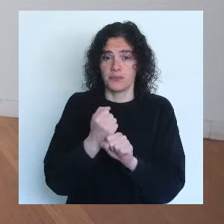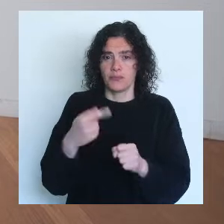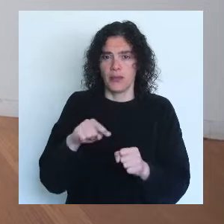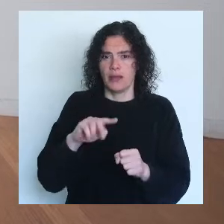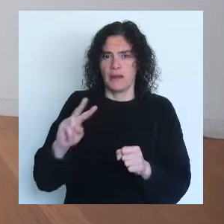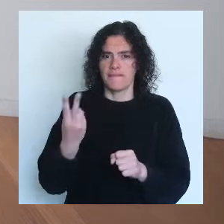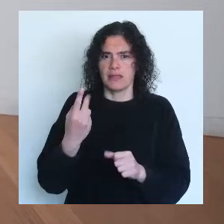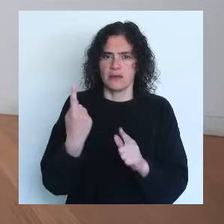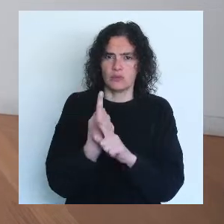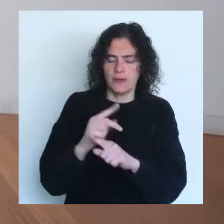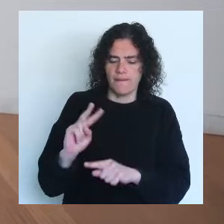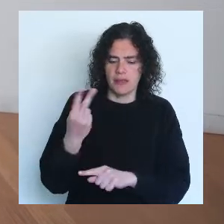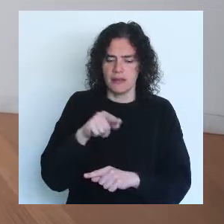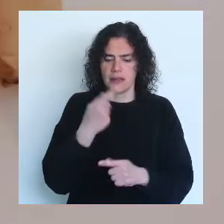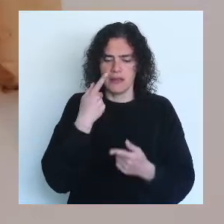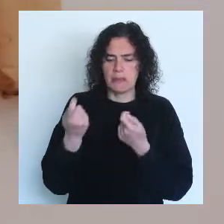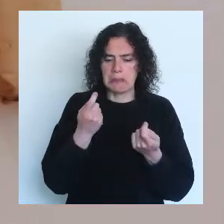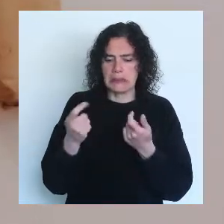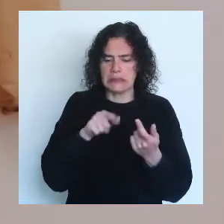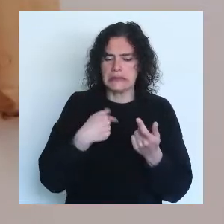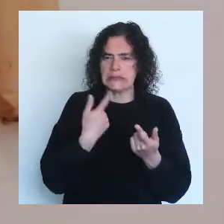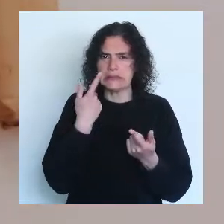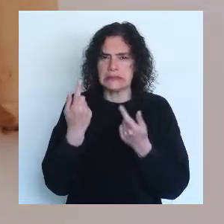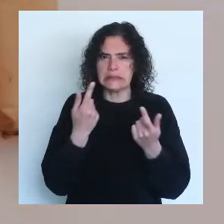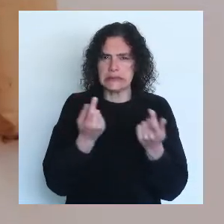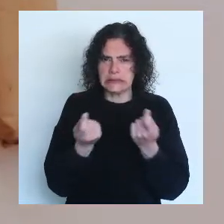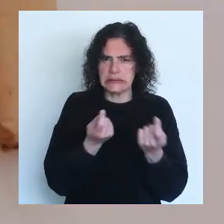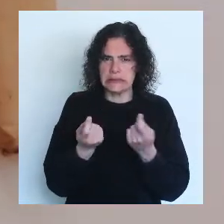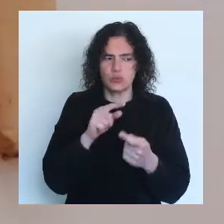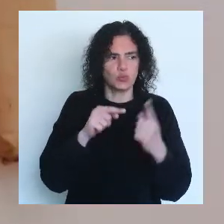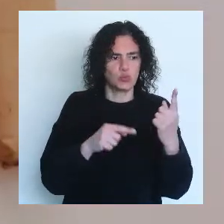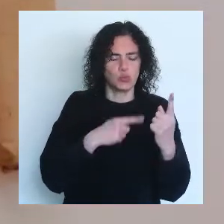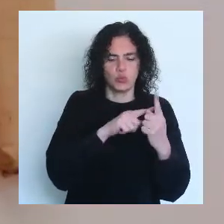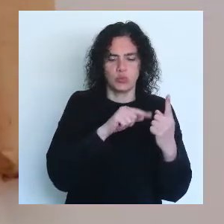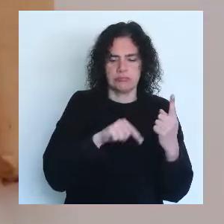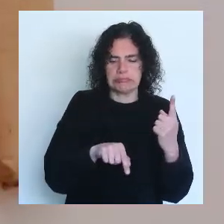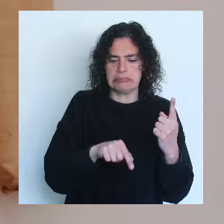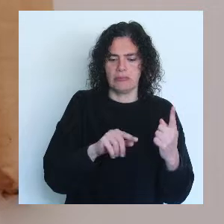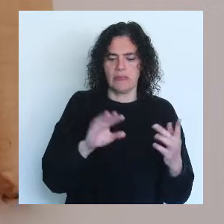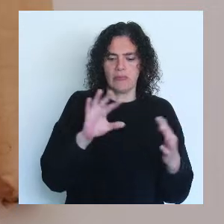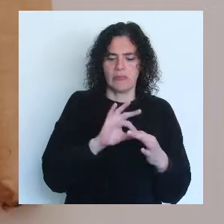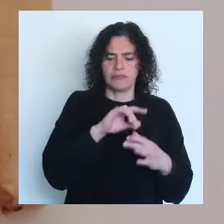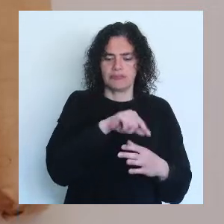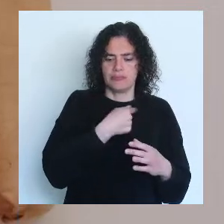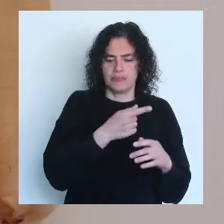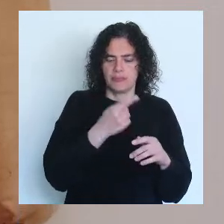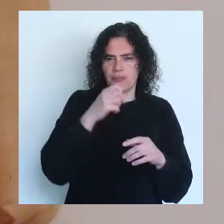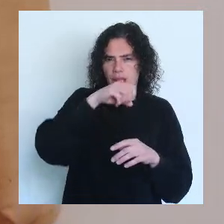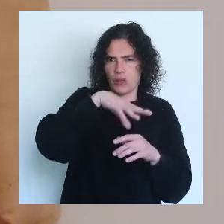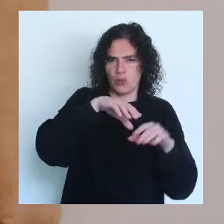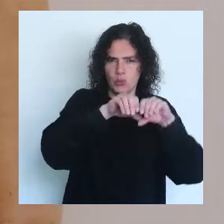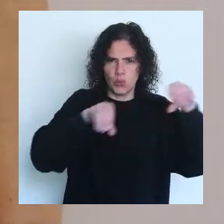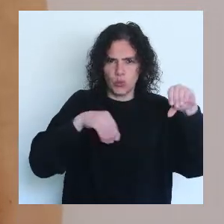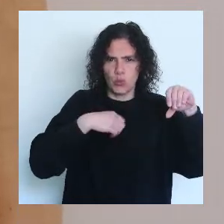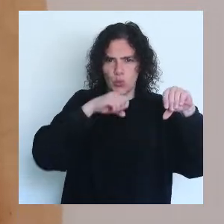of the work, with two elements which are almost antithetical to each other. One, which is this